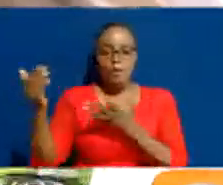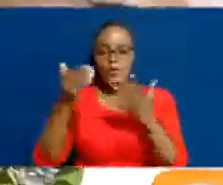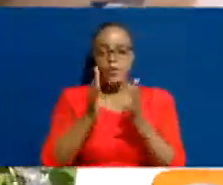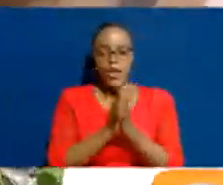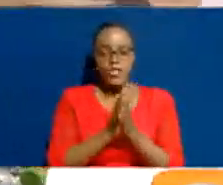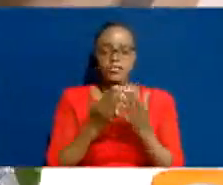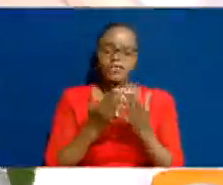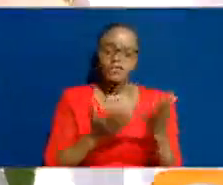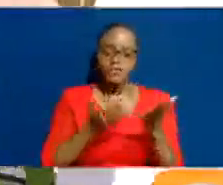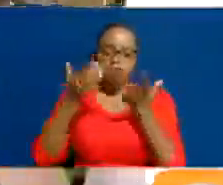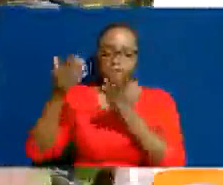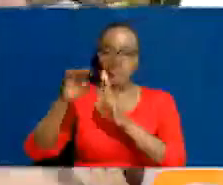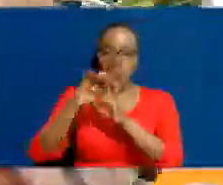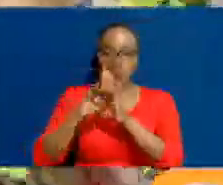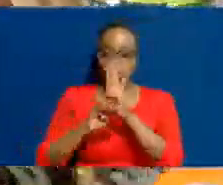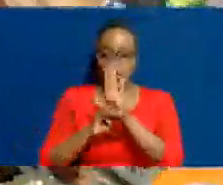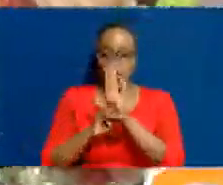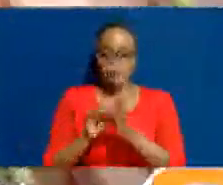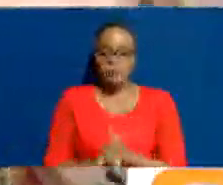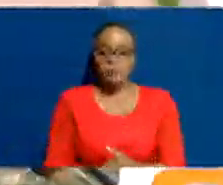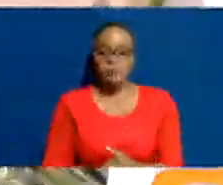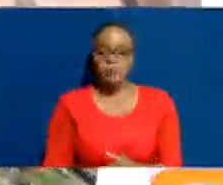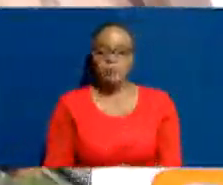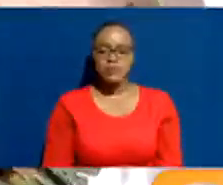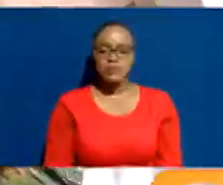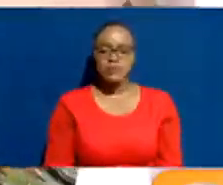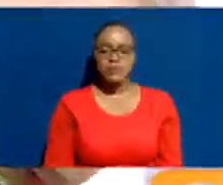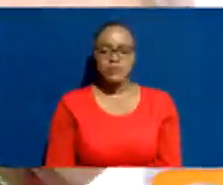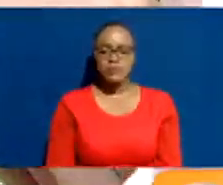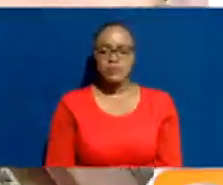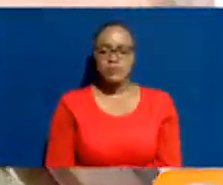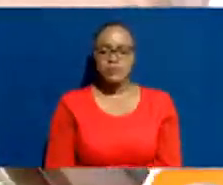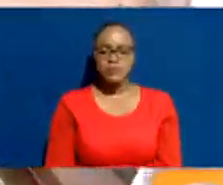export program. Seth Olale, Citizen TV, Nairobi.